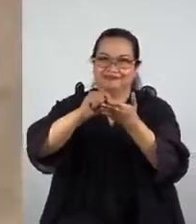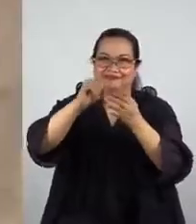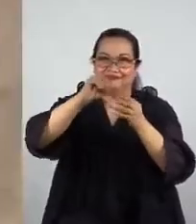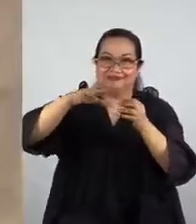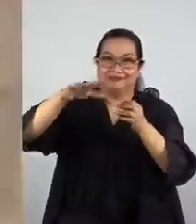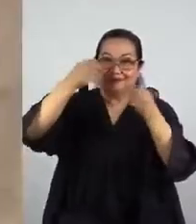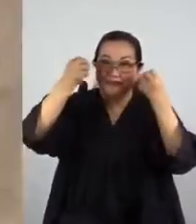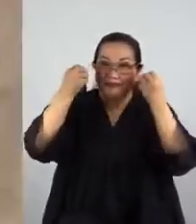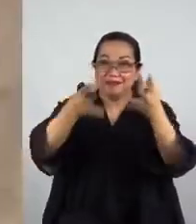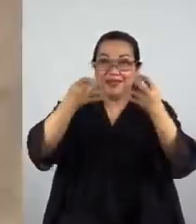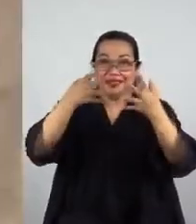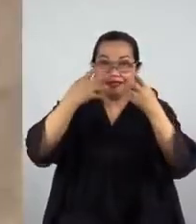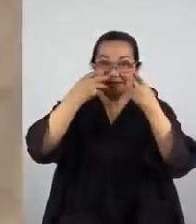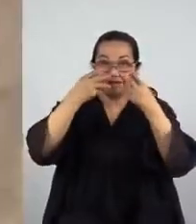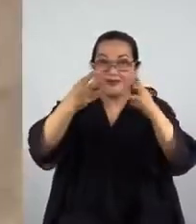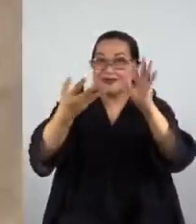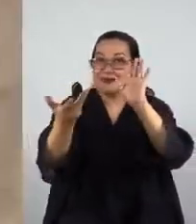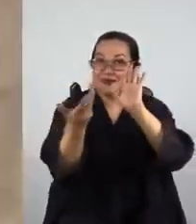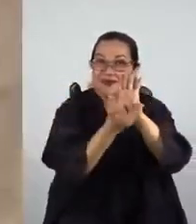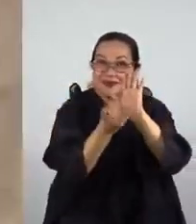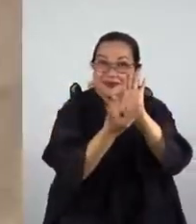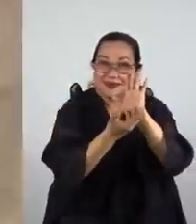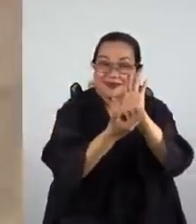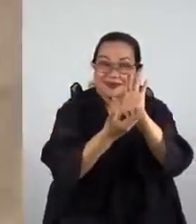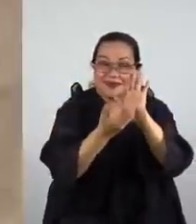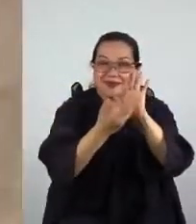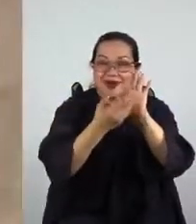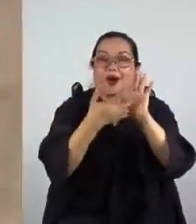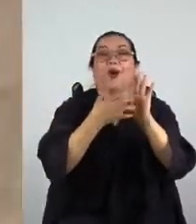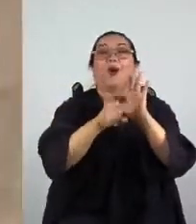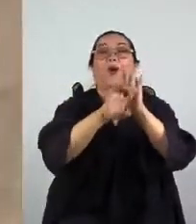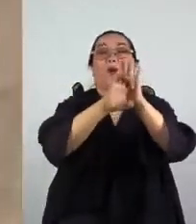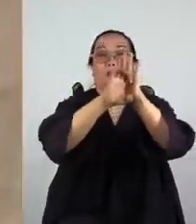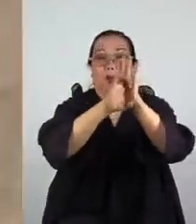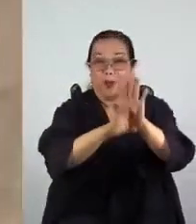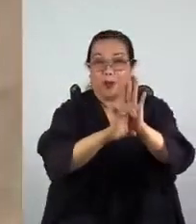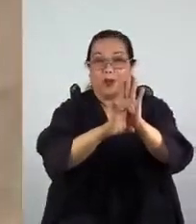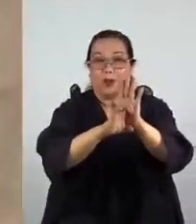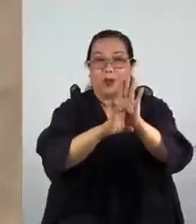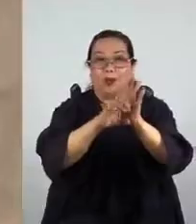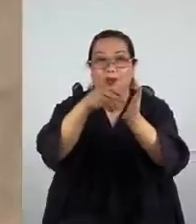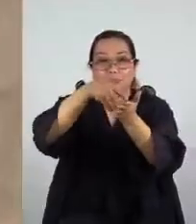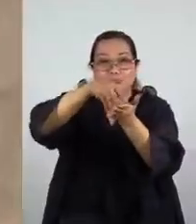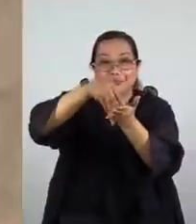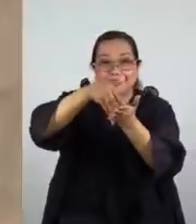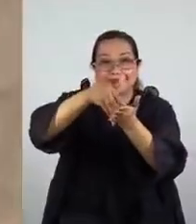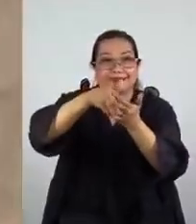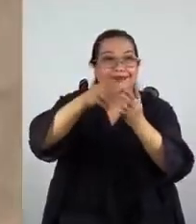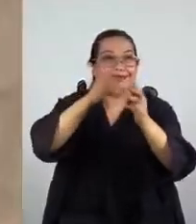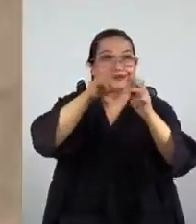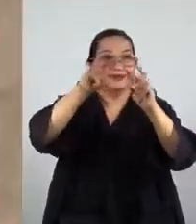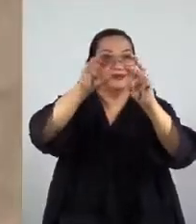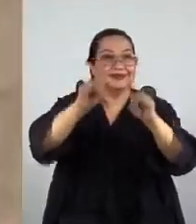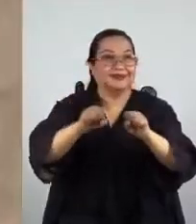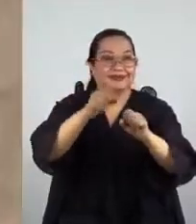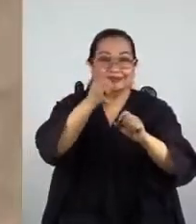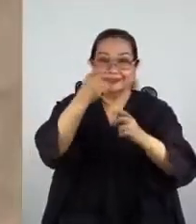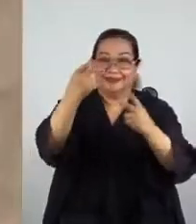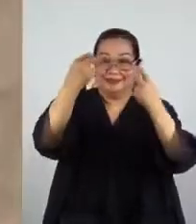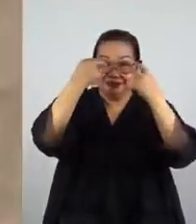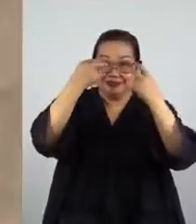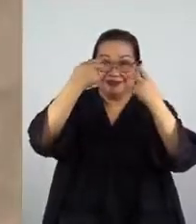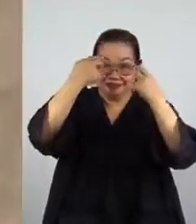witnesses, the examples of faith that he was recounting. They are witnesses, not because they are looking at